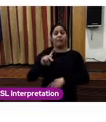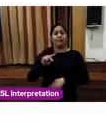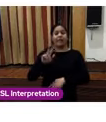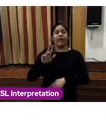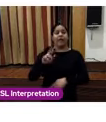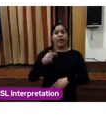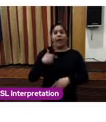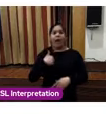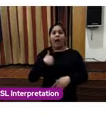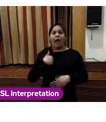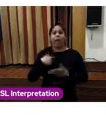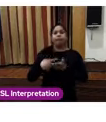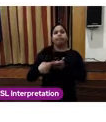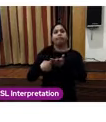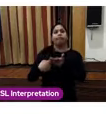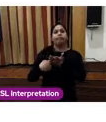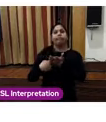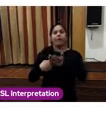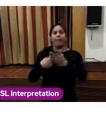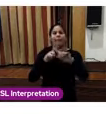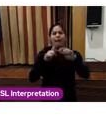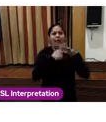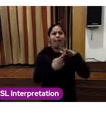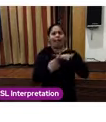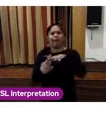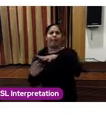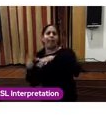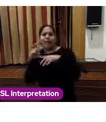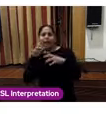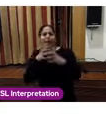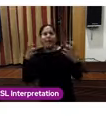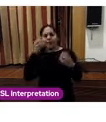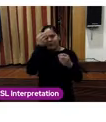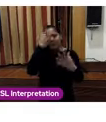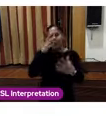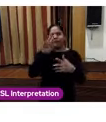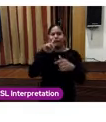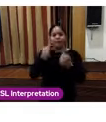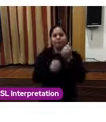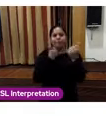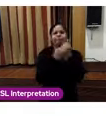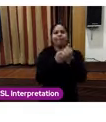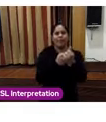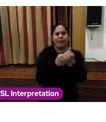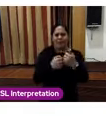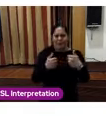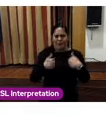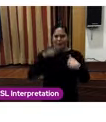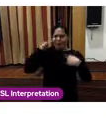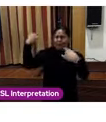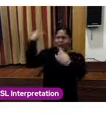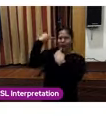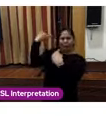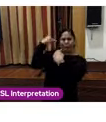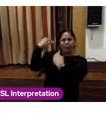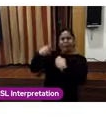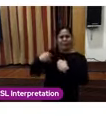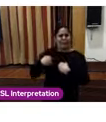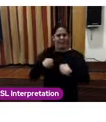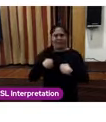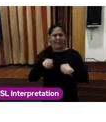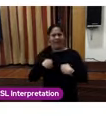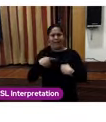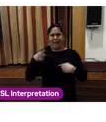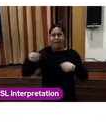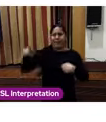holes in it, I would be pilloried. You know, it would be like front page, like the pressure from